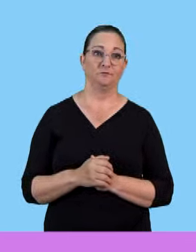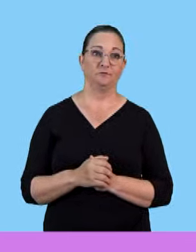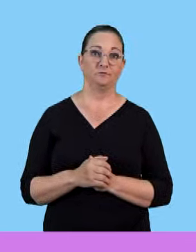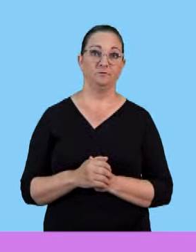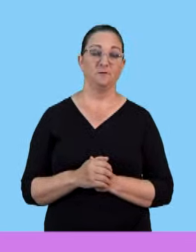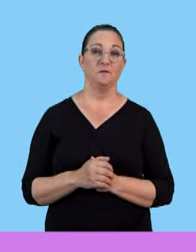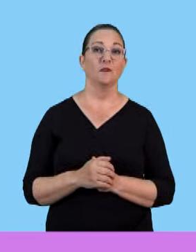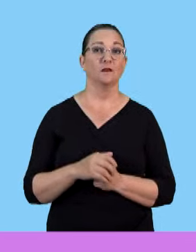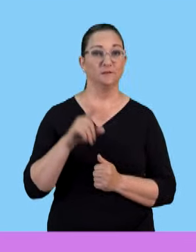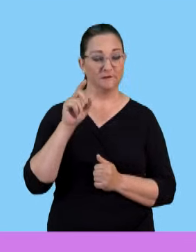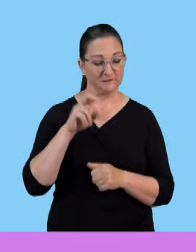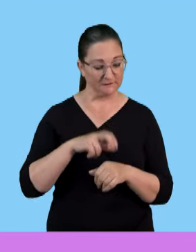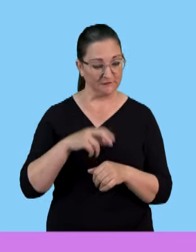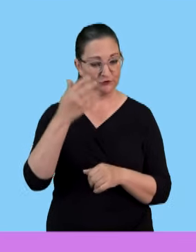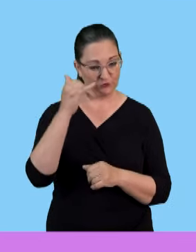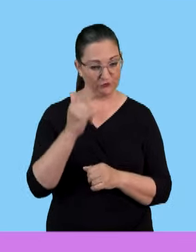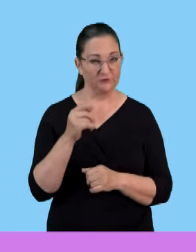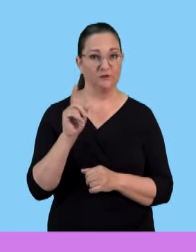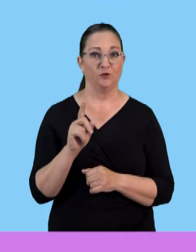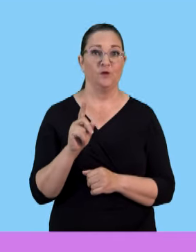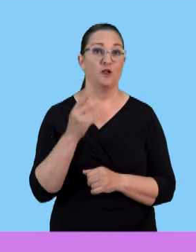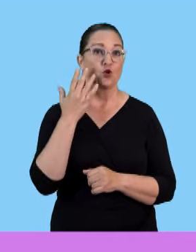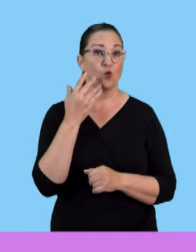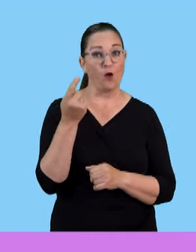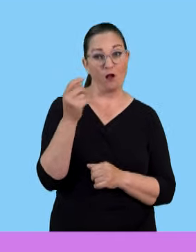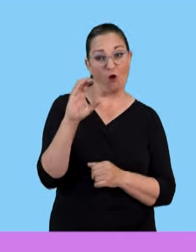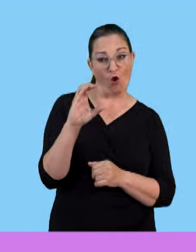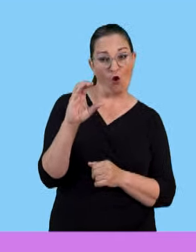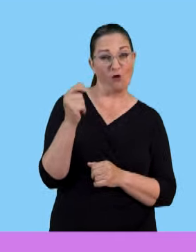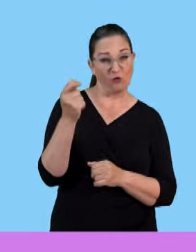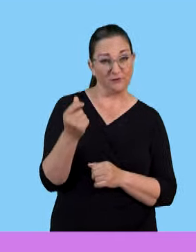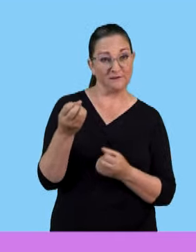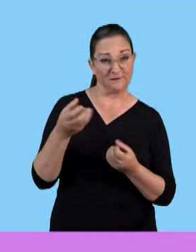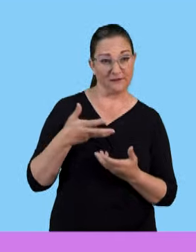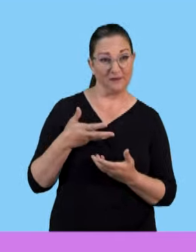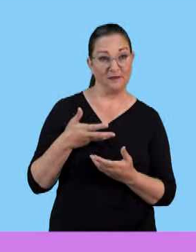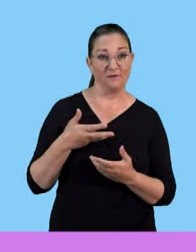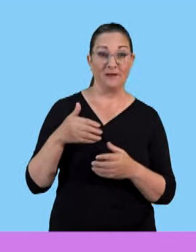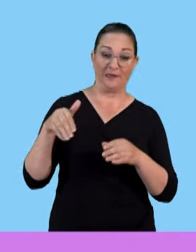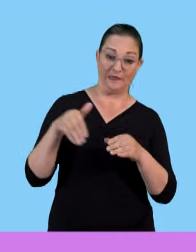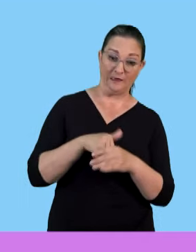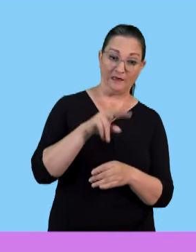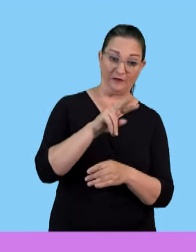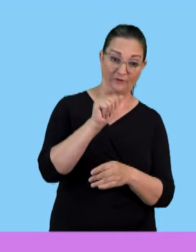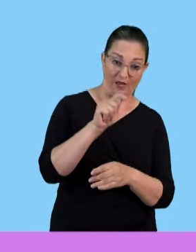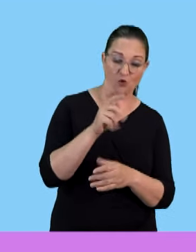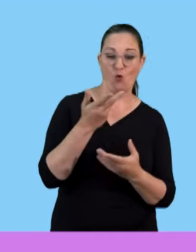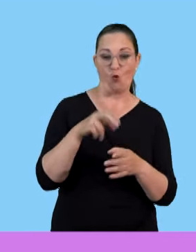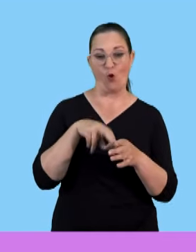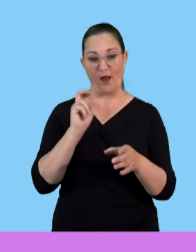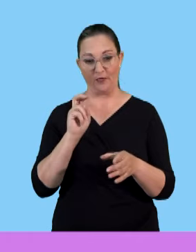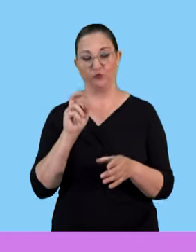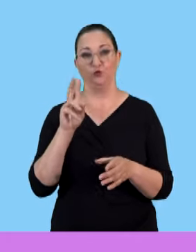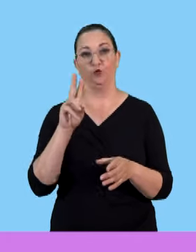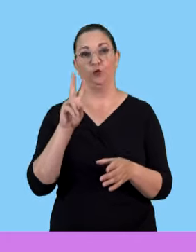values. And also you'll have to check if the cost given to you includes VAT or excludes